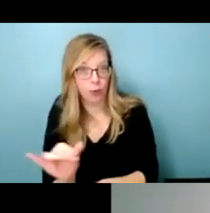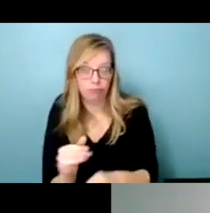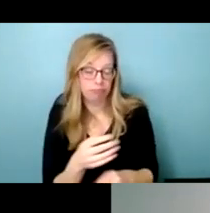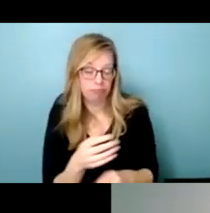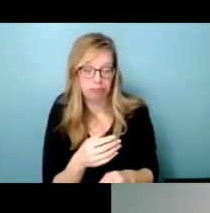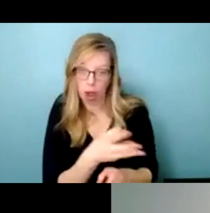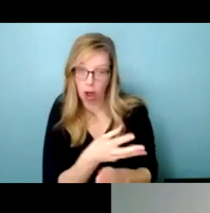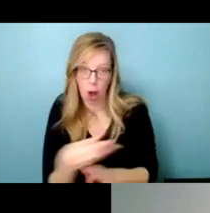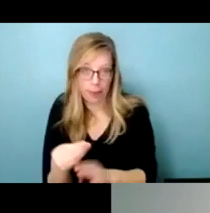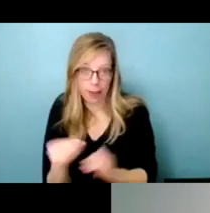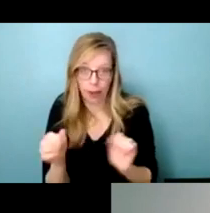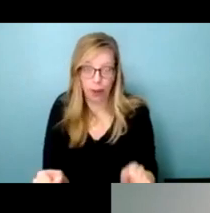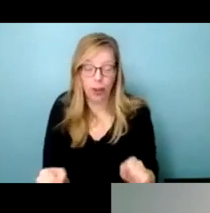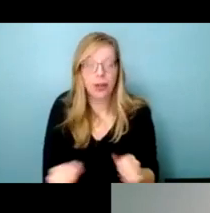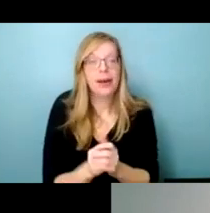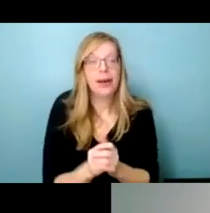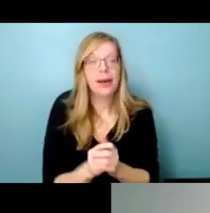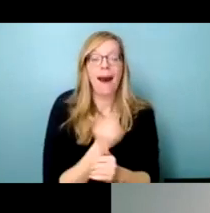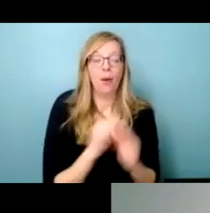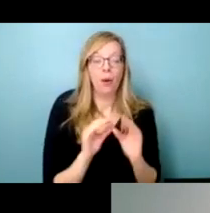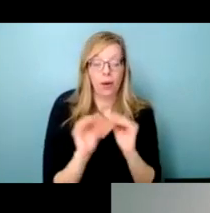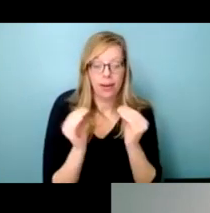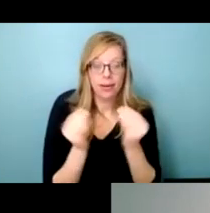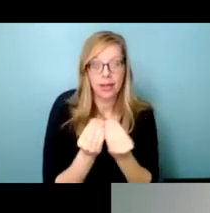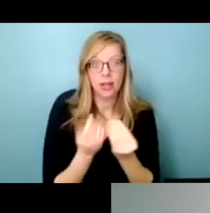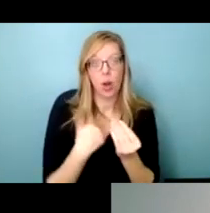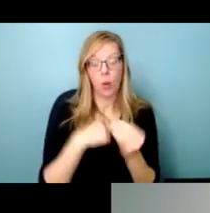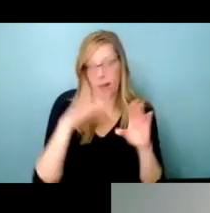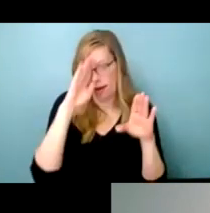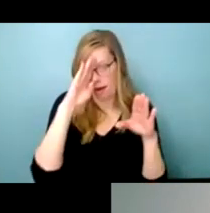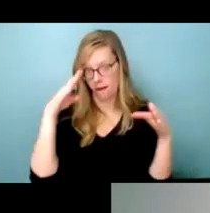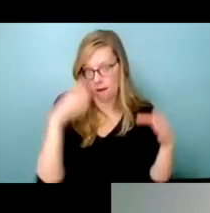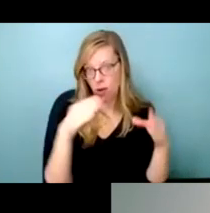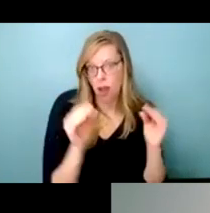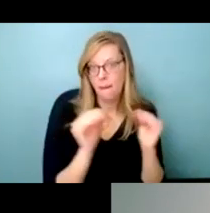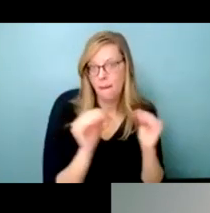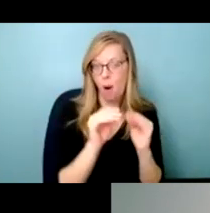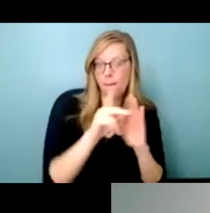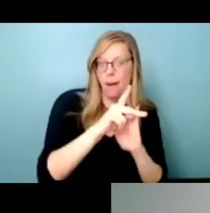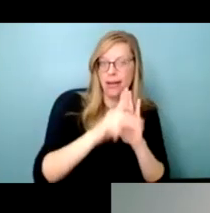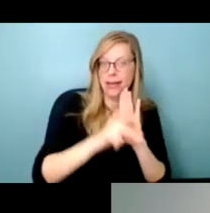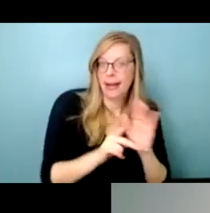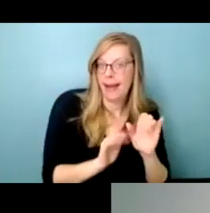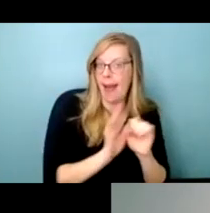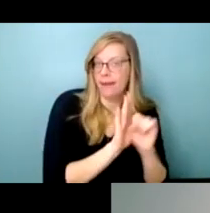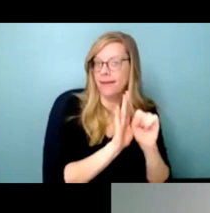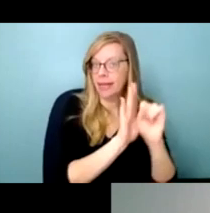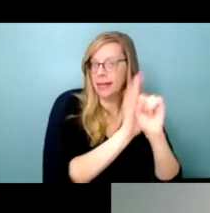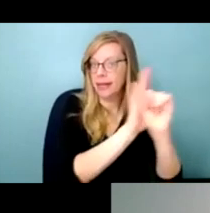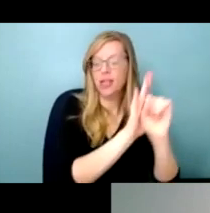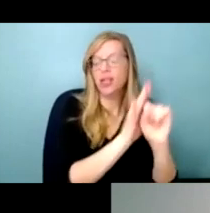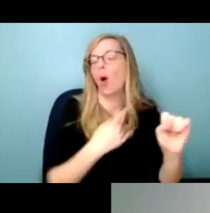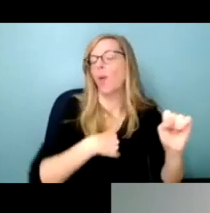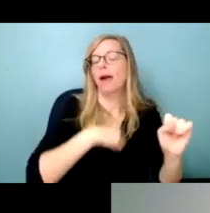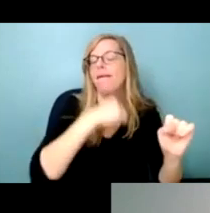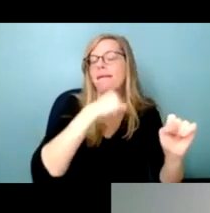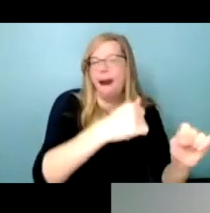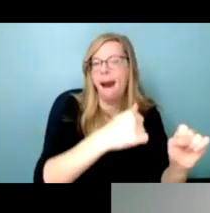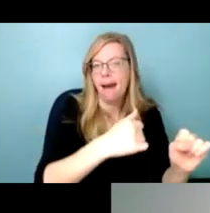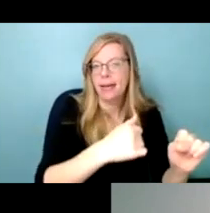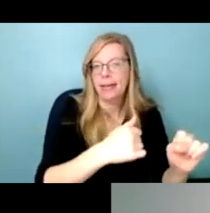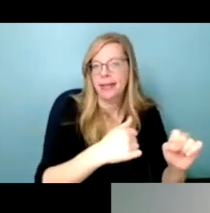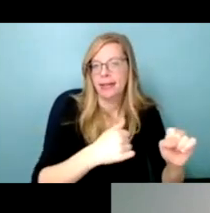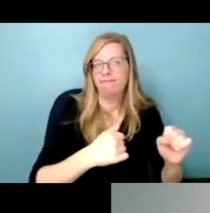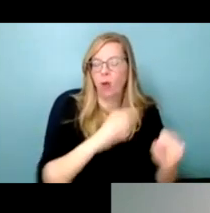For our organization, we're focused more on policy advocacy. So we're not one of those organizations that would